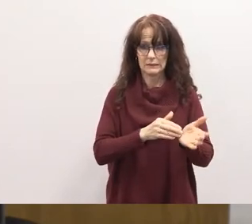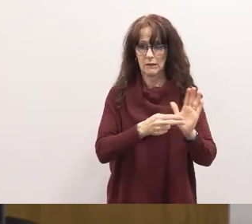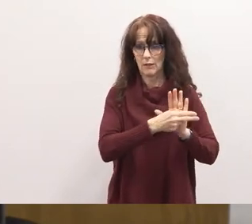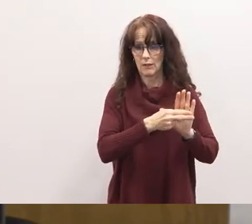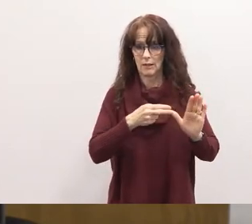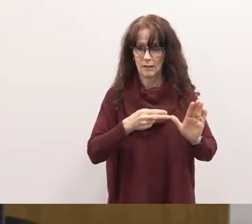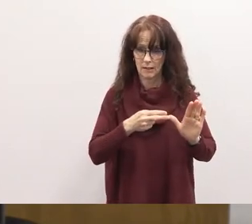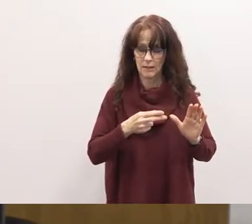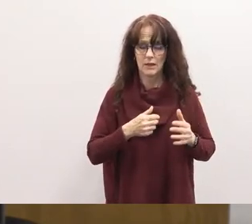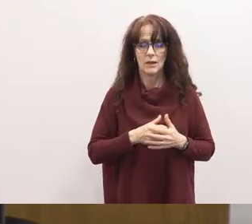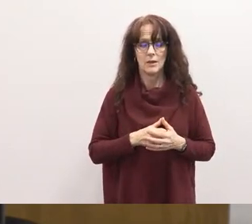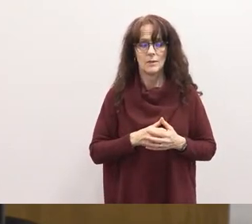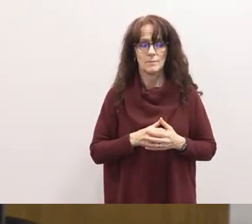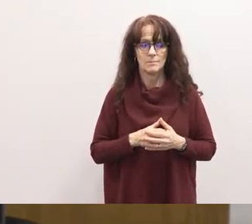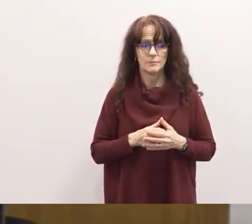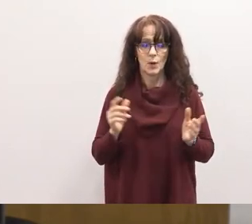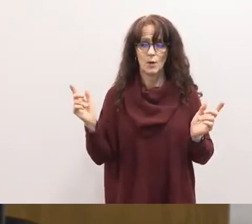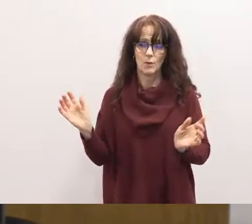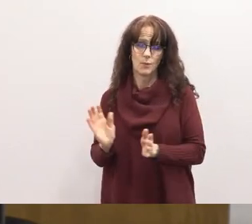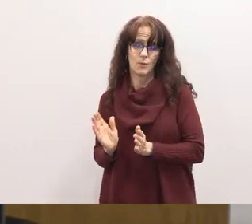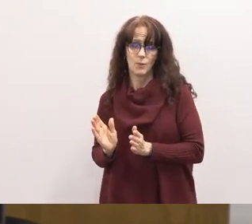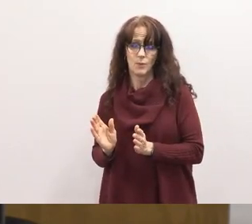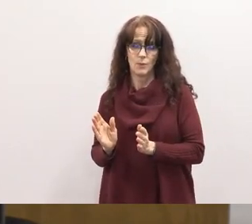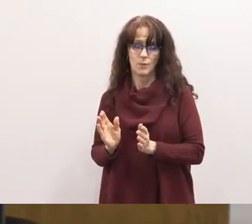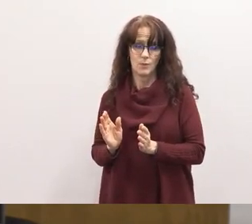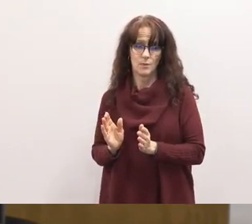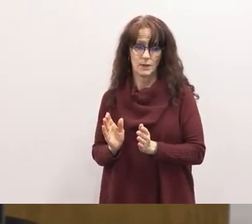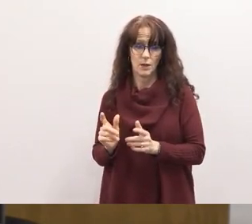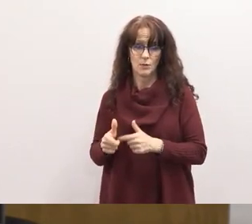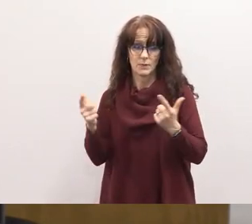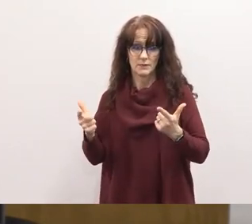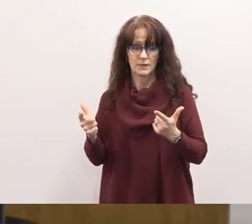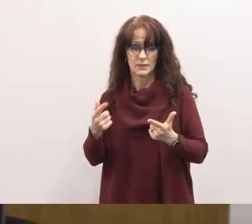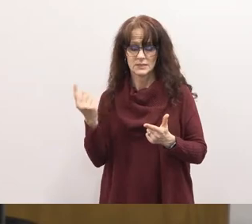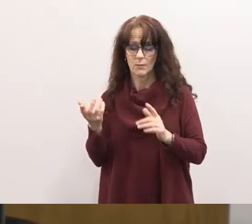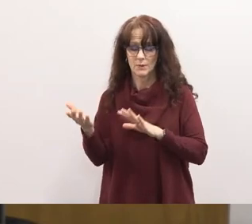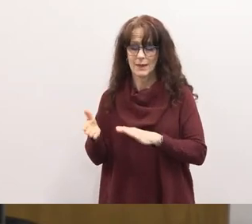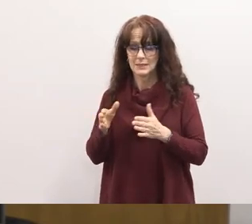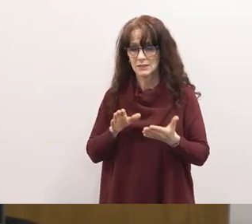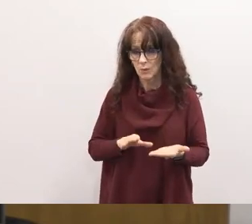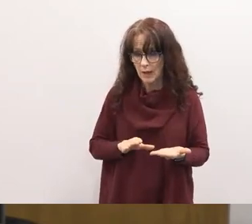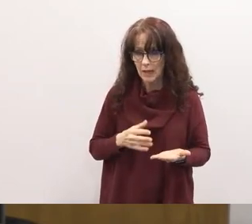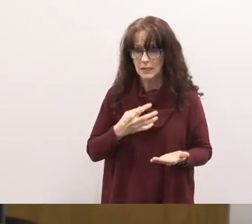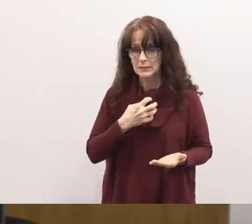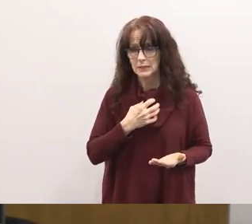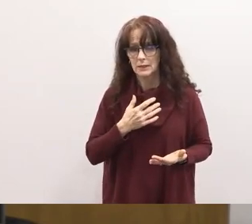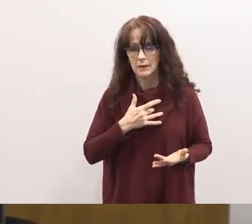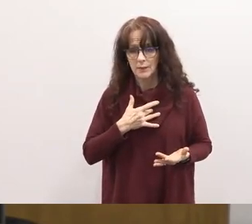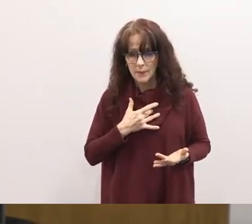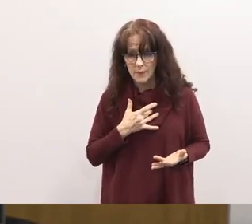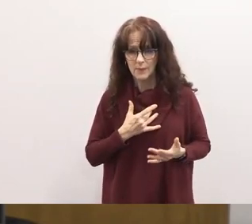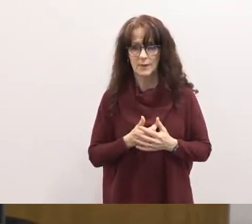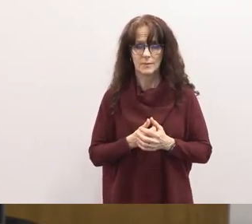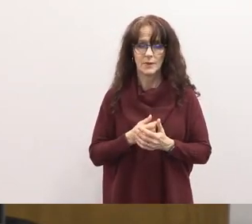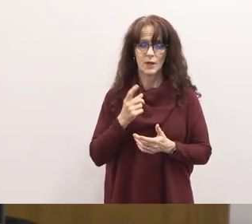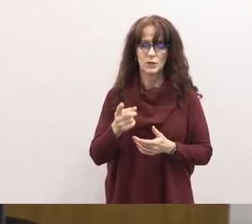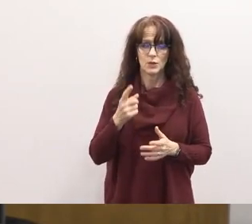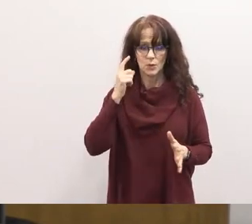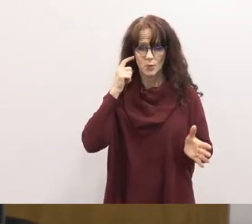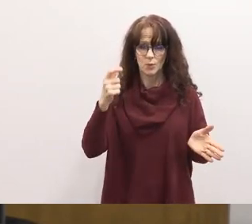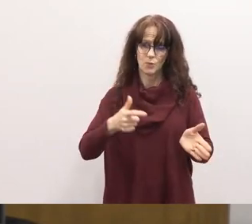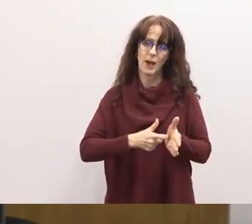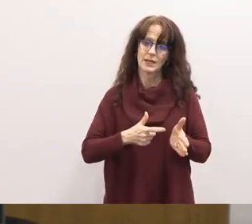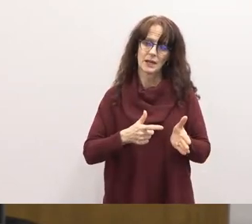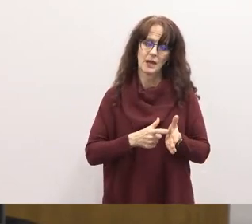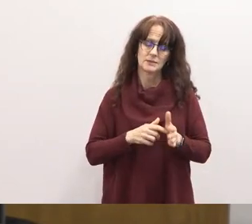diagnosis, something as small as losing a loved one, or something as big as losing a loved one. But all things considered, you start to